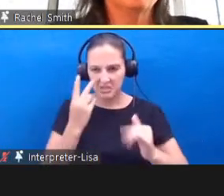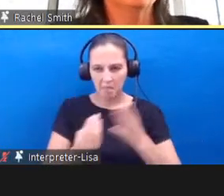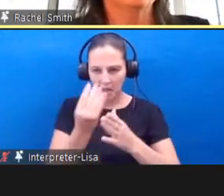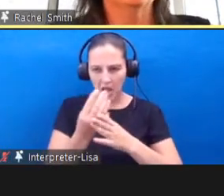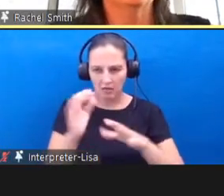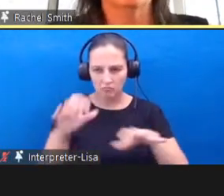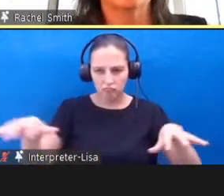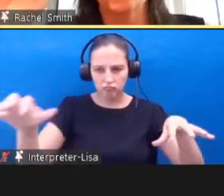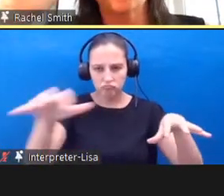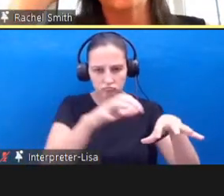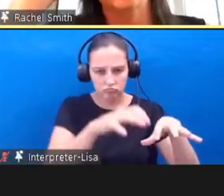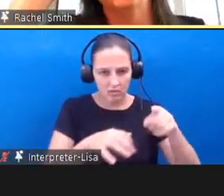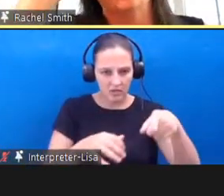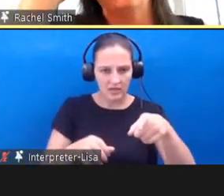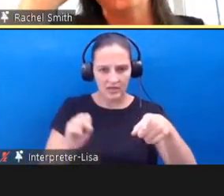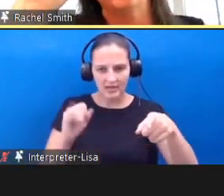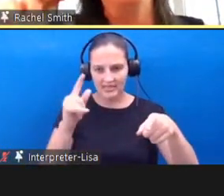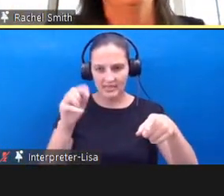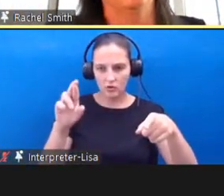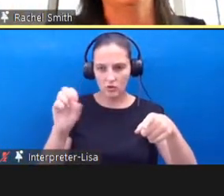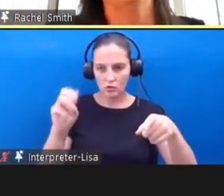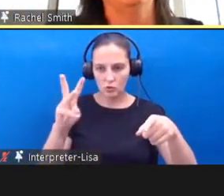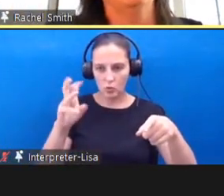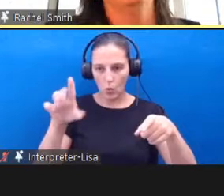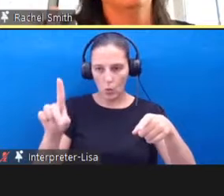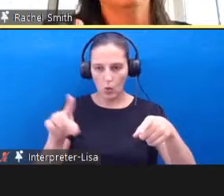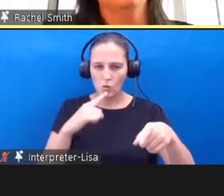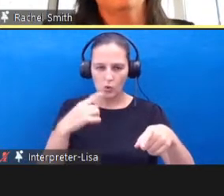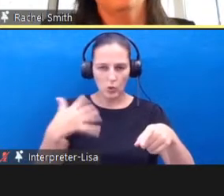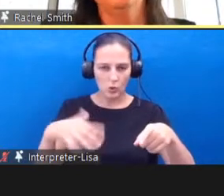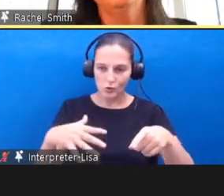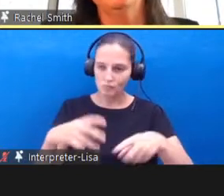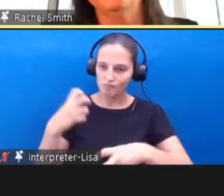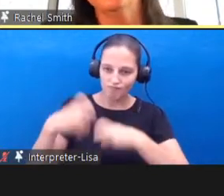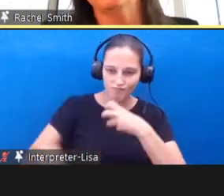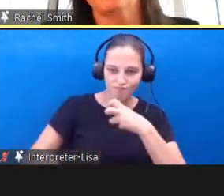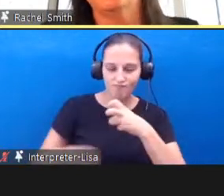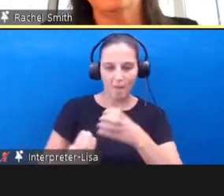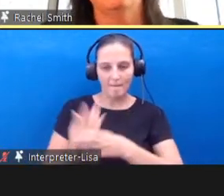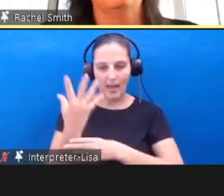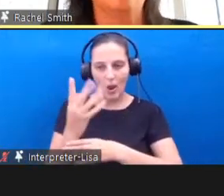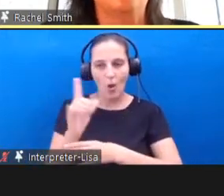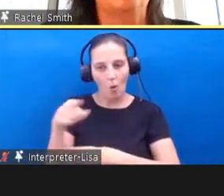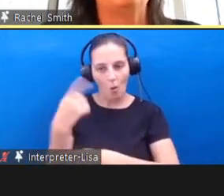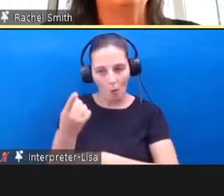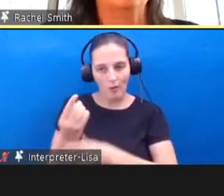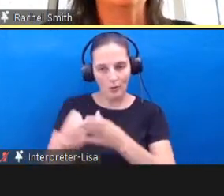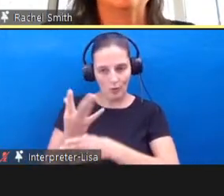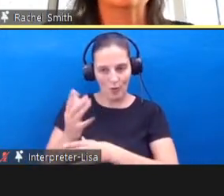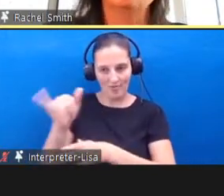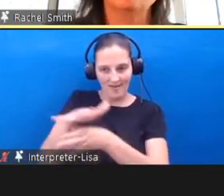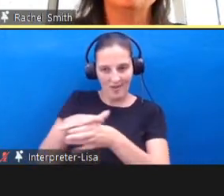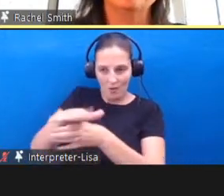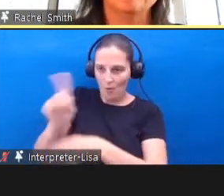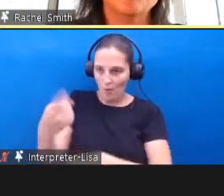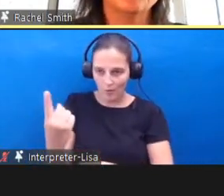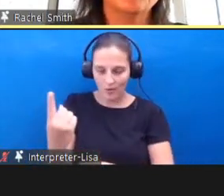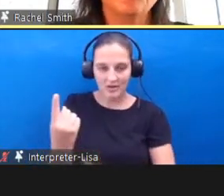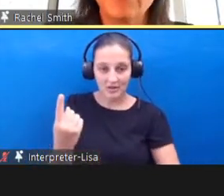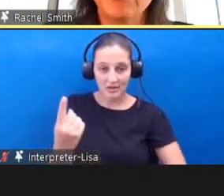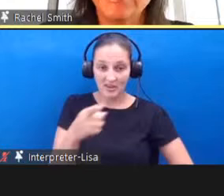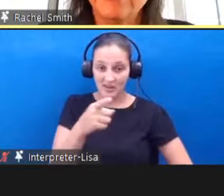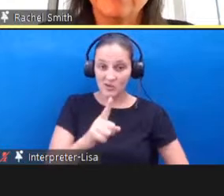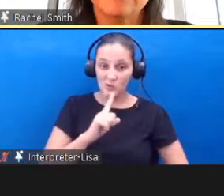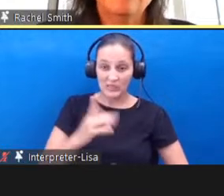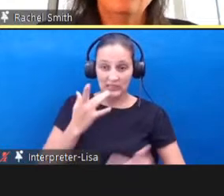is the Mauna Kea silver sword, which is one of these really hardy plants that only lives on Mauna Kea. And it's actually pretty endangered.